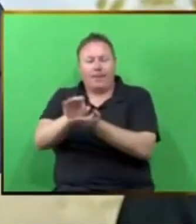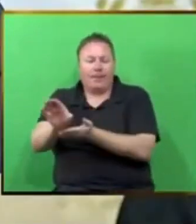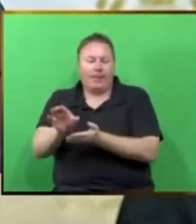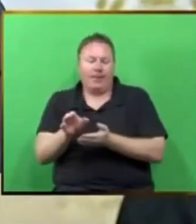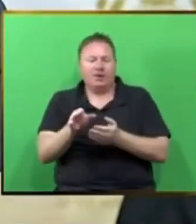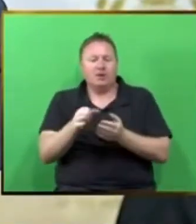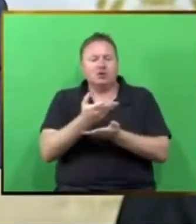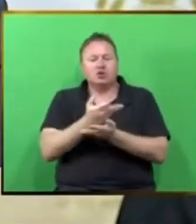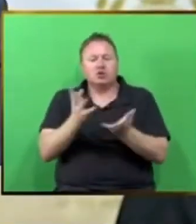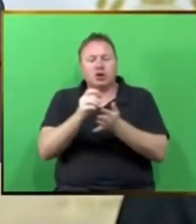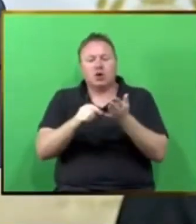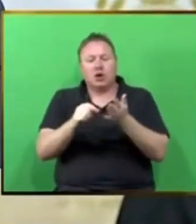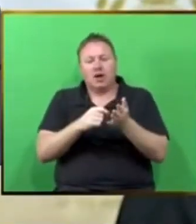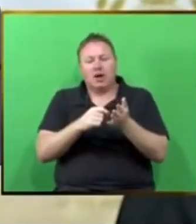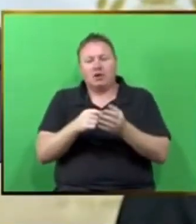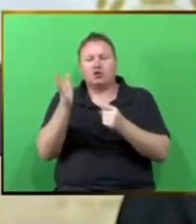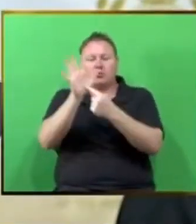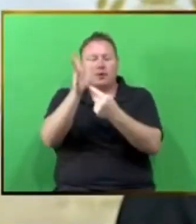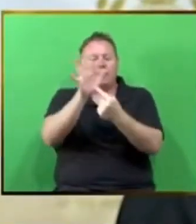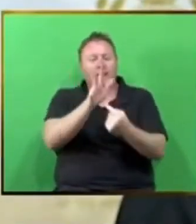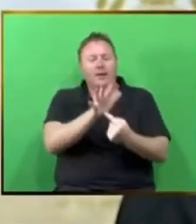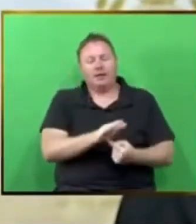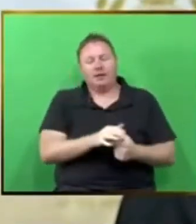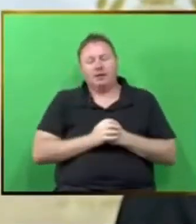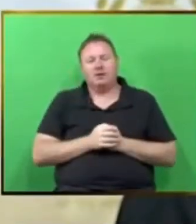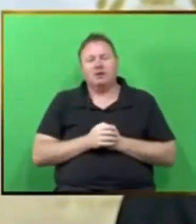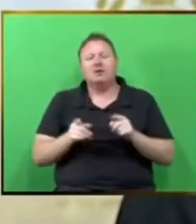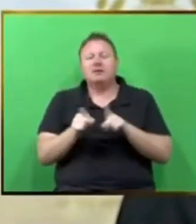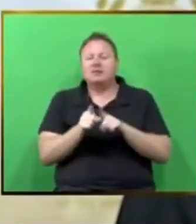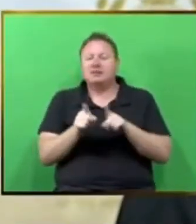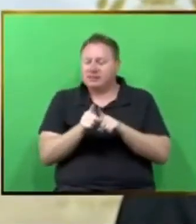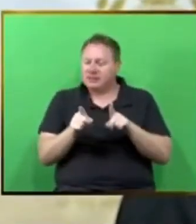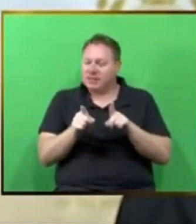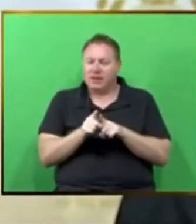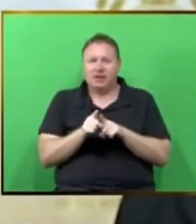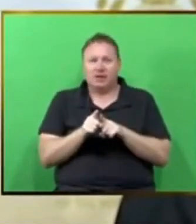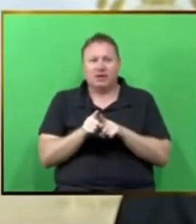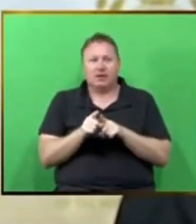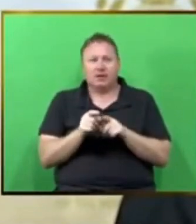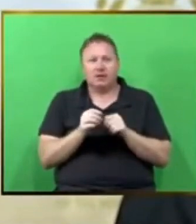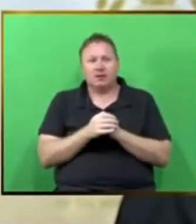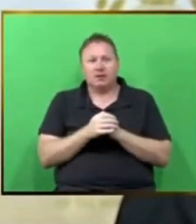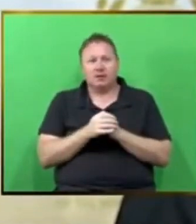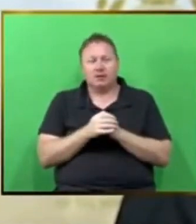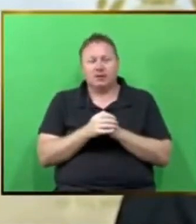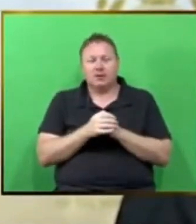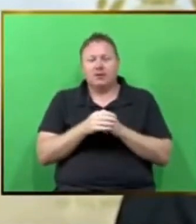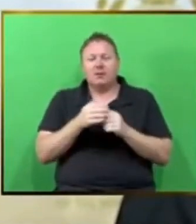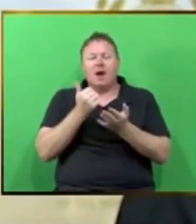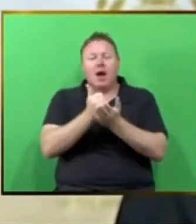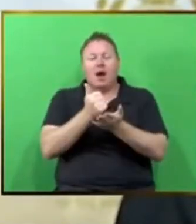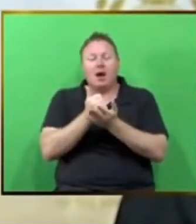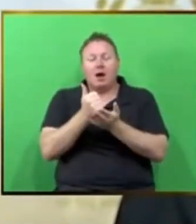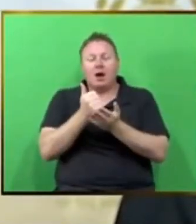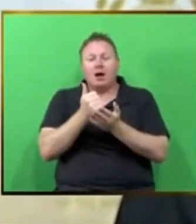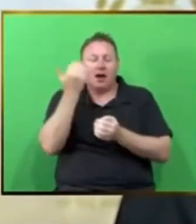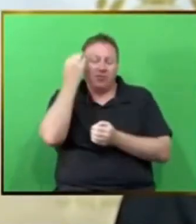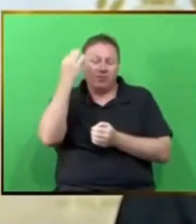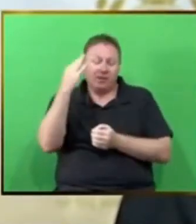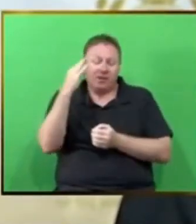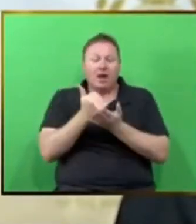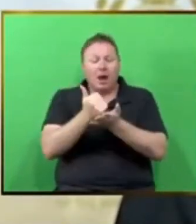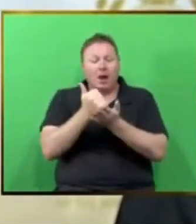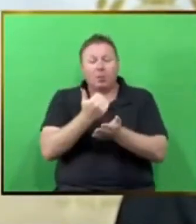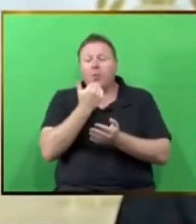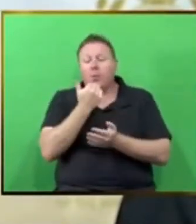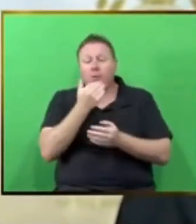elections. Government also supports resettled farmers through land redistribution and tenure reform programs, which